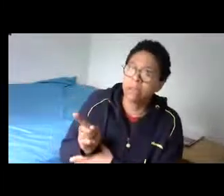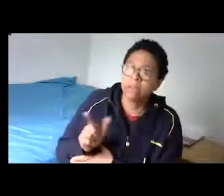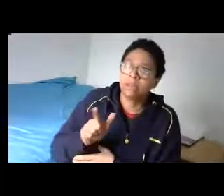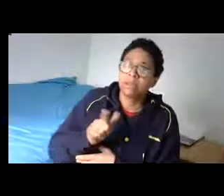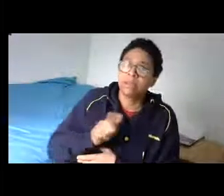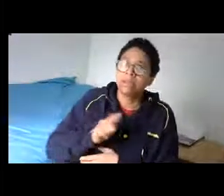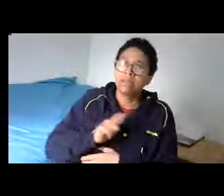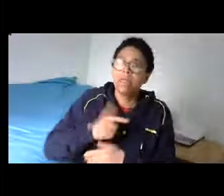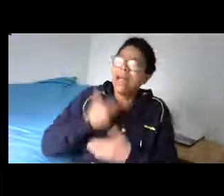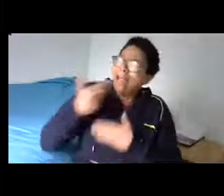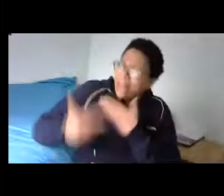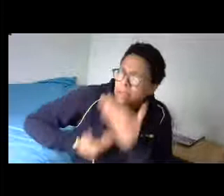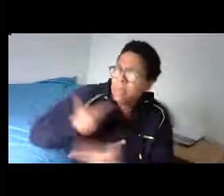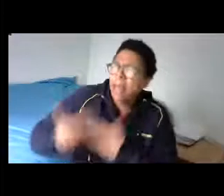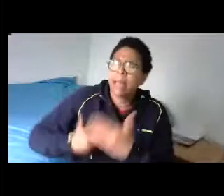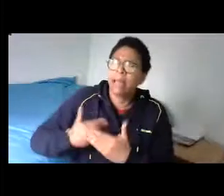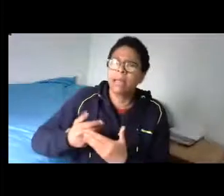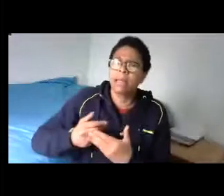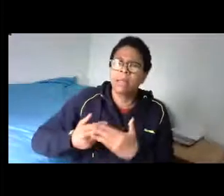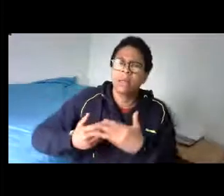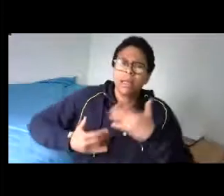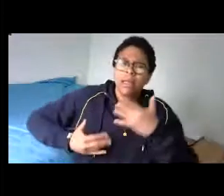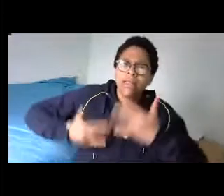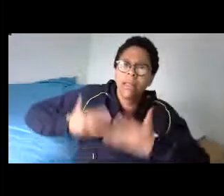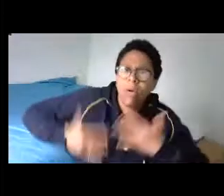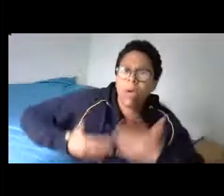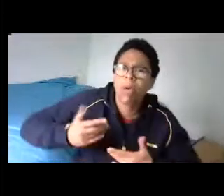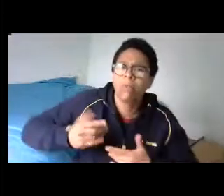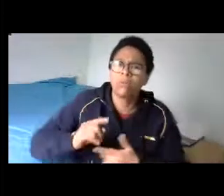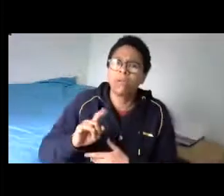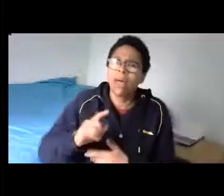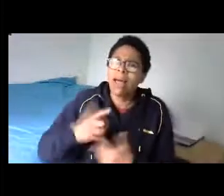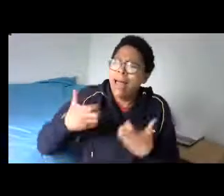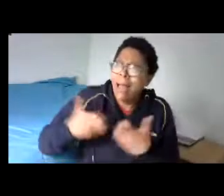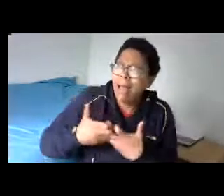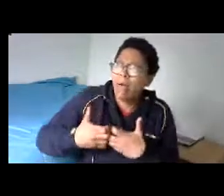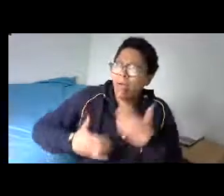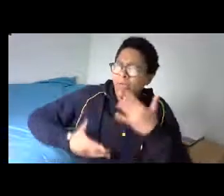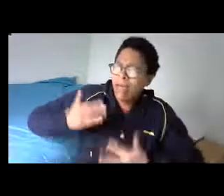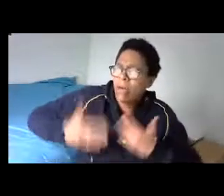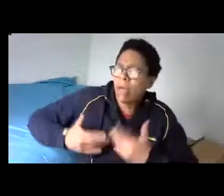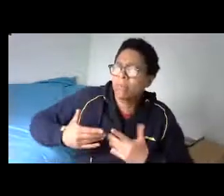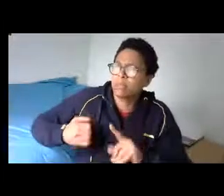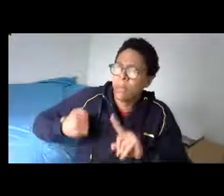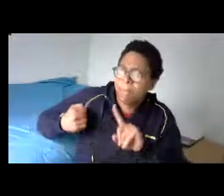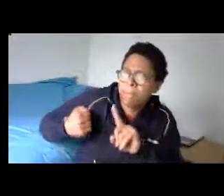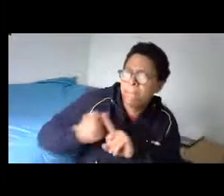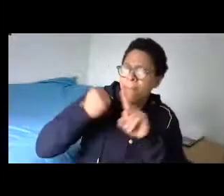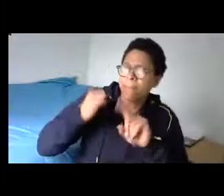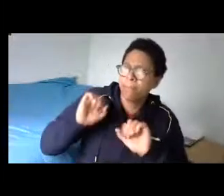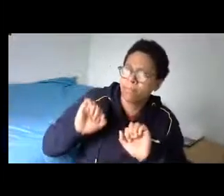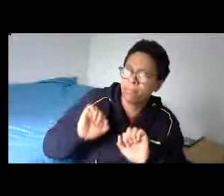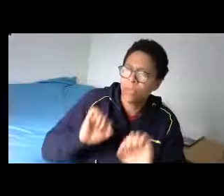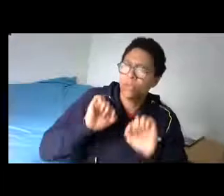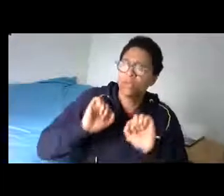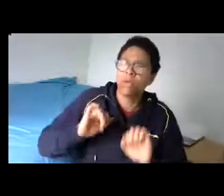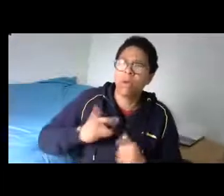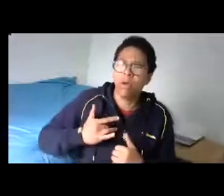outcome, explain how those needs have an impact on your well-being, you have to make